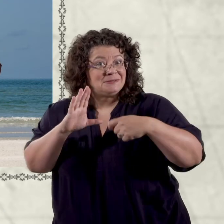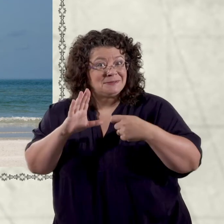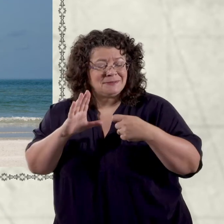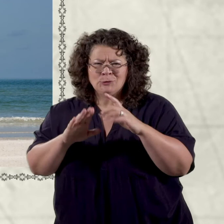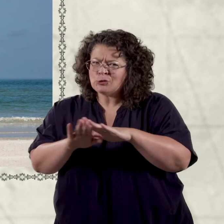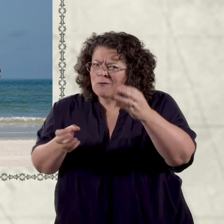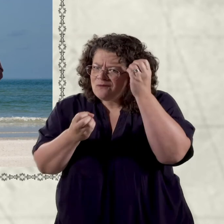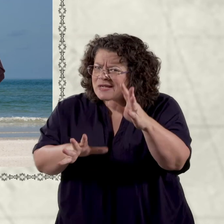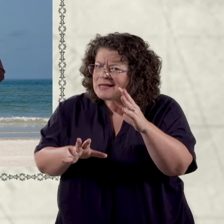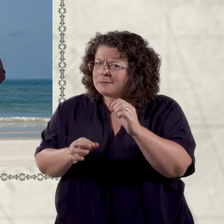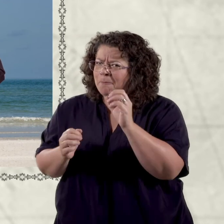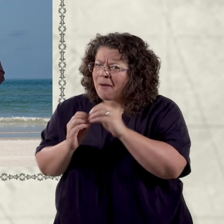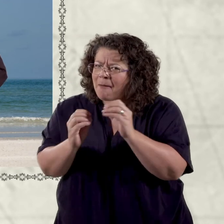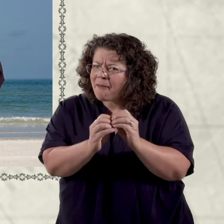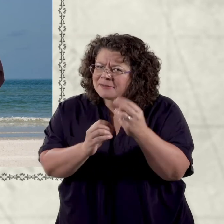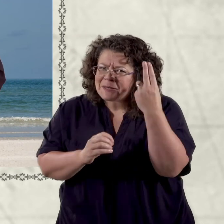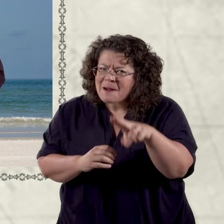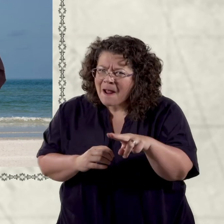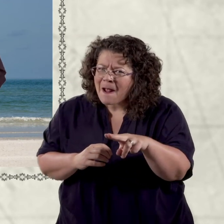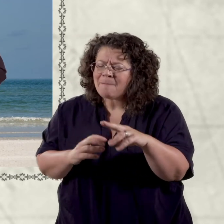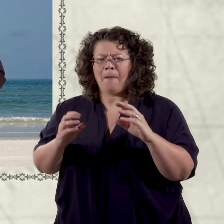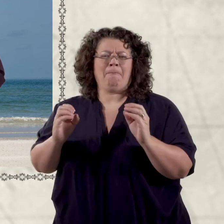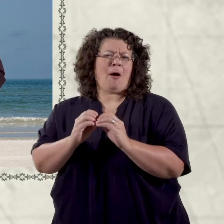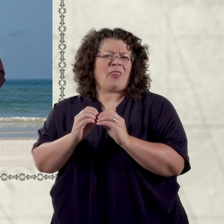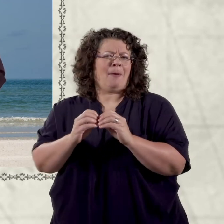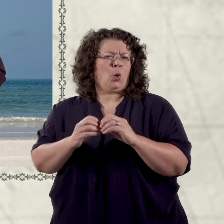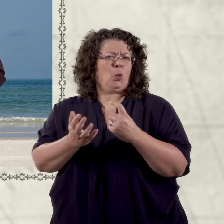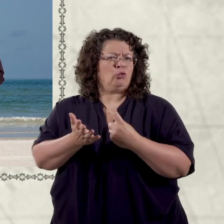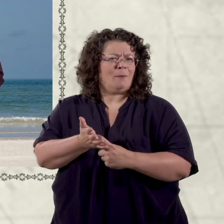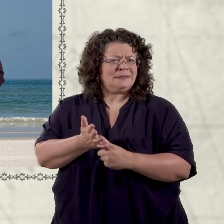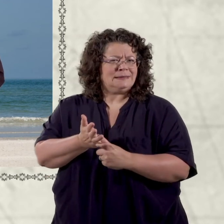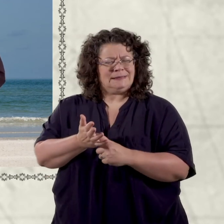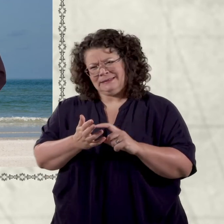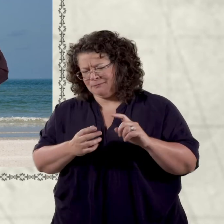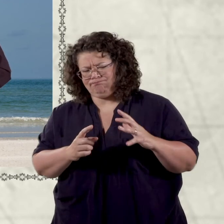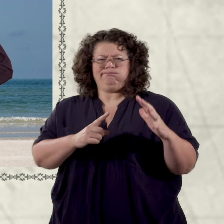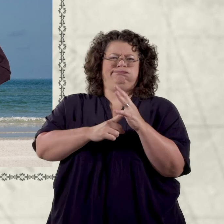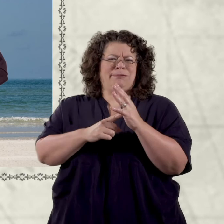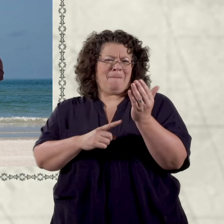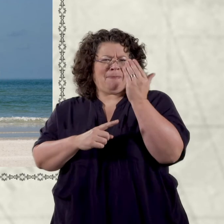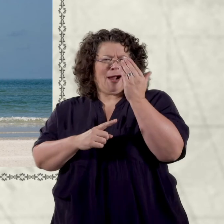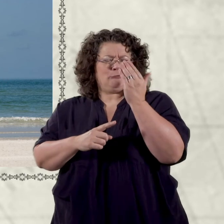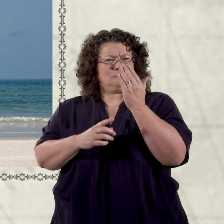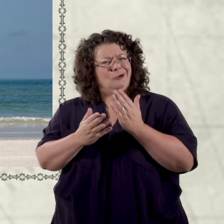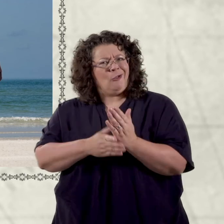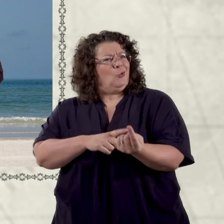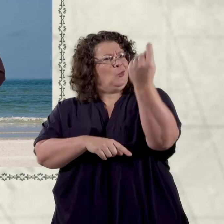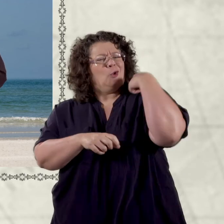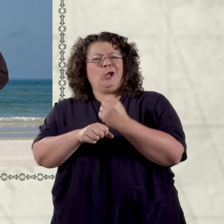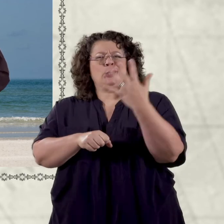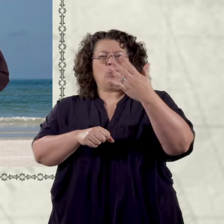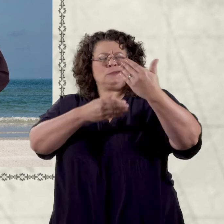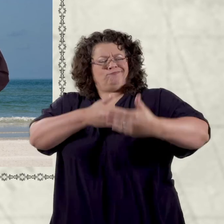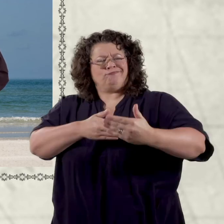don't forget Black Bart's name. Don't forget Bartholomew Roberts, probably the finest pirate of them all